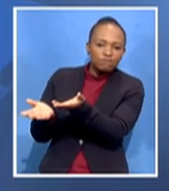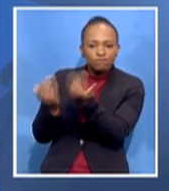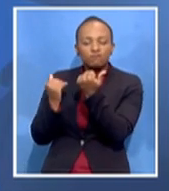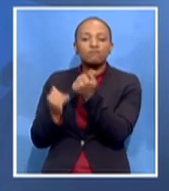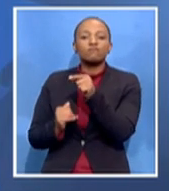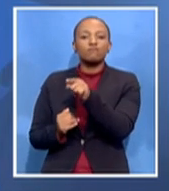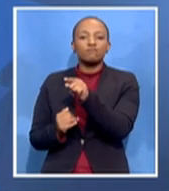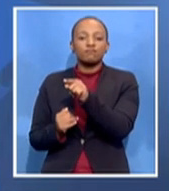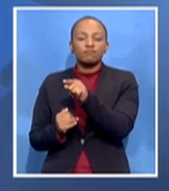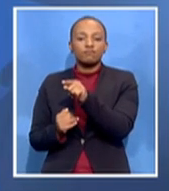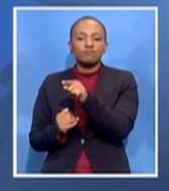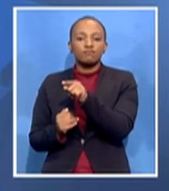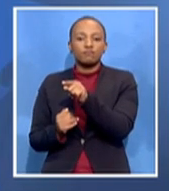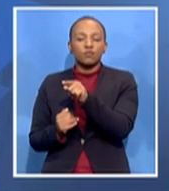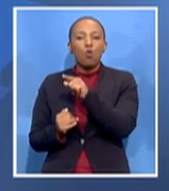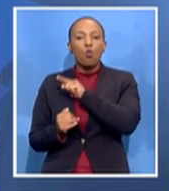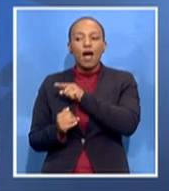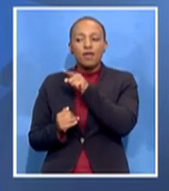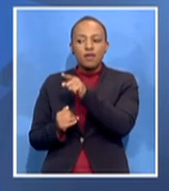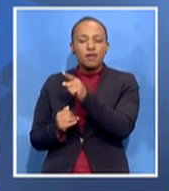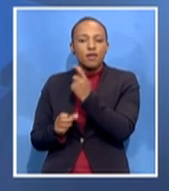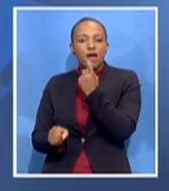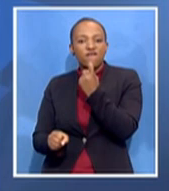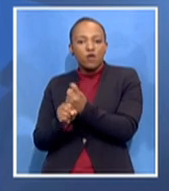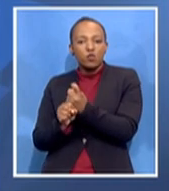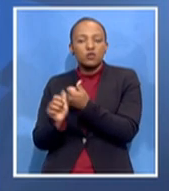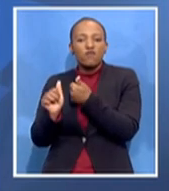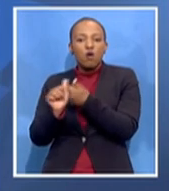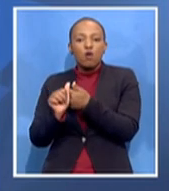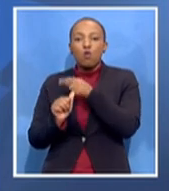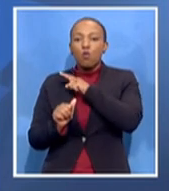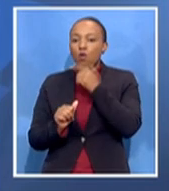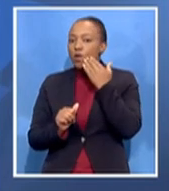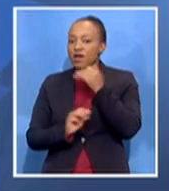invitation to attend on the 15th and following days of February.